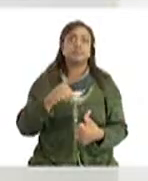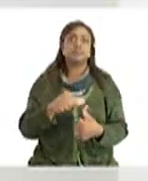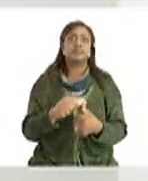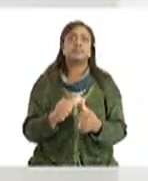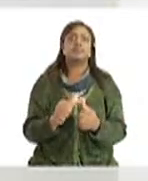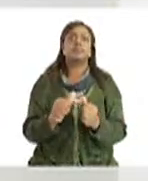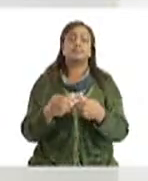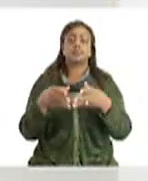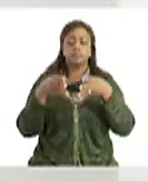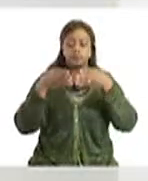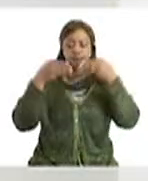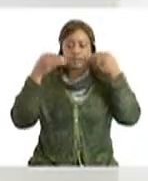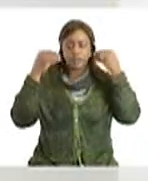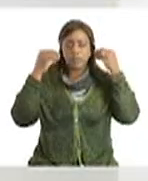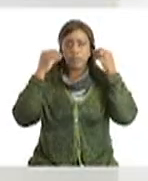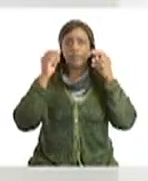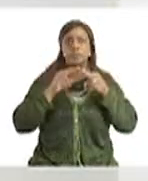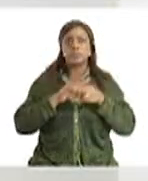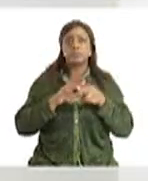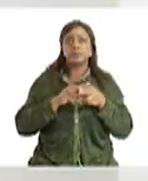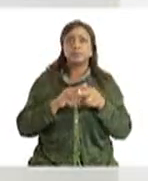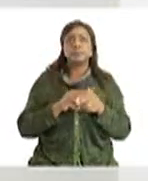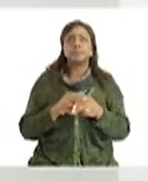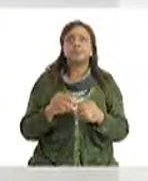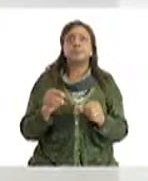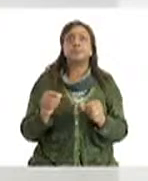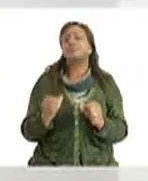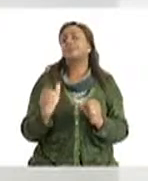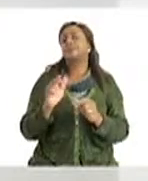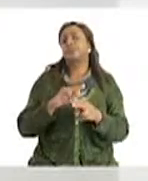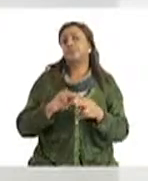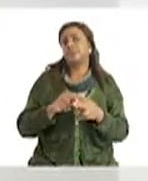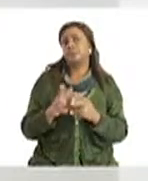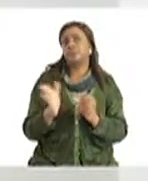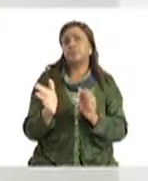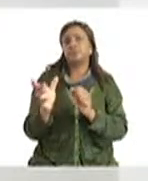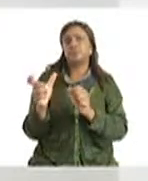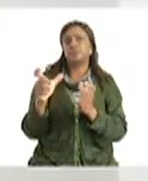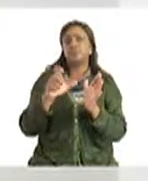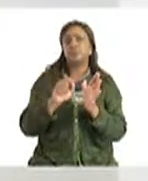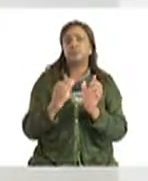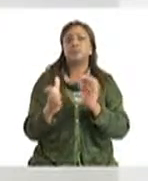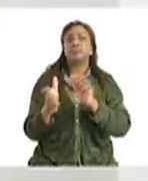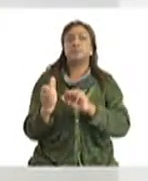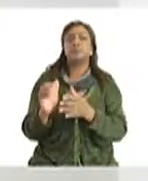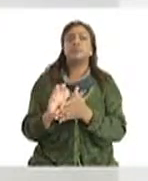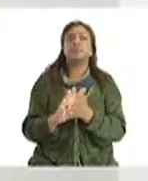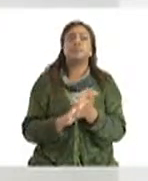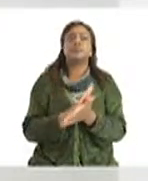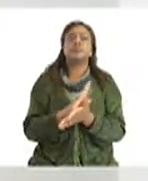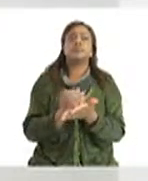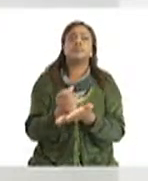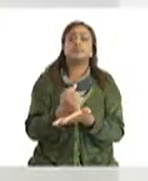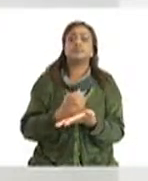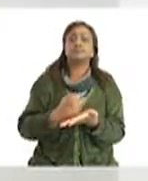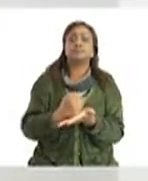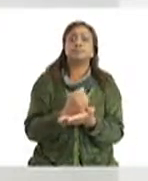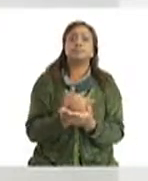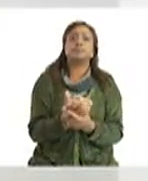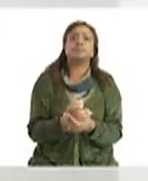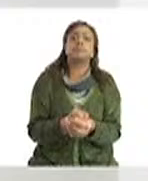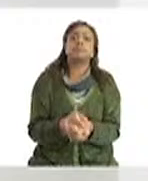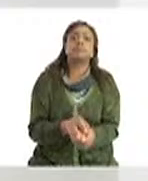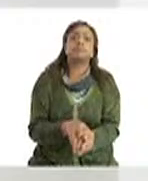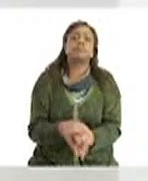to wear our facial mask, and also let us use our sanitizer. So let us take a